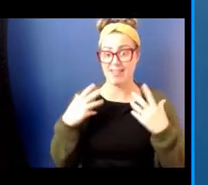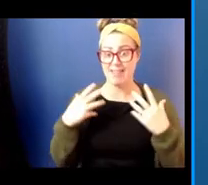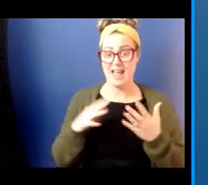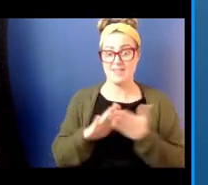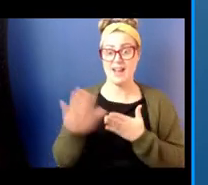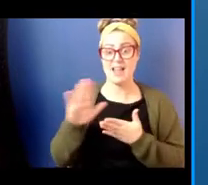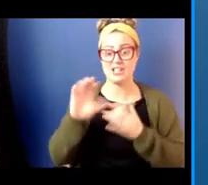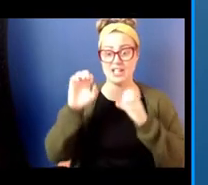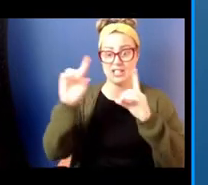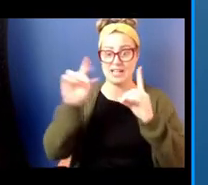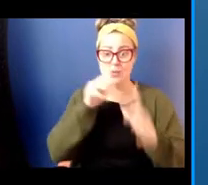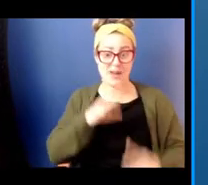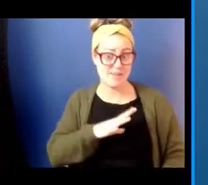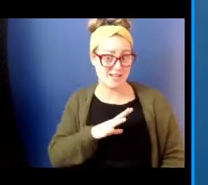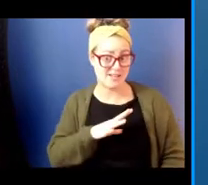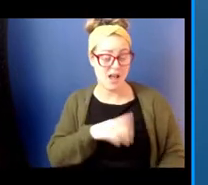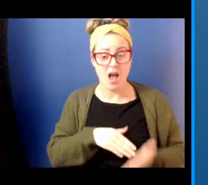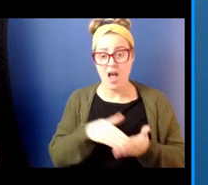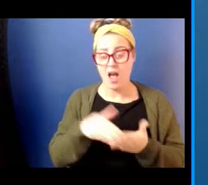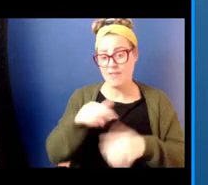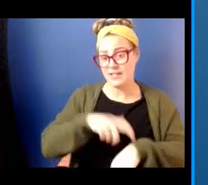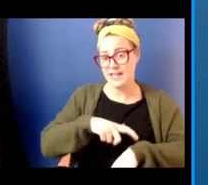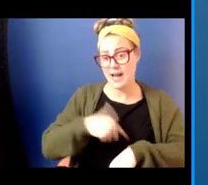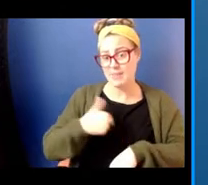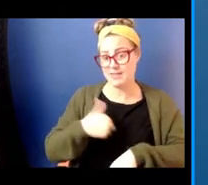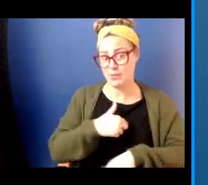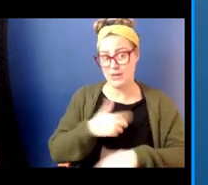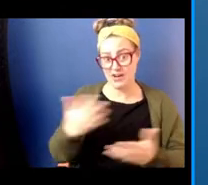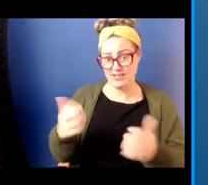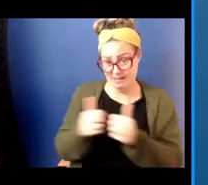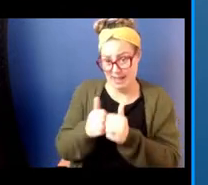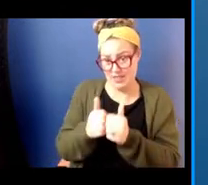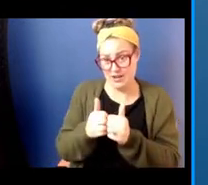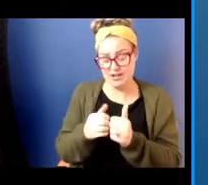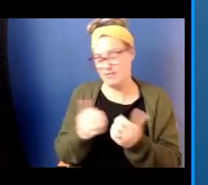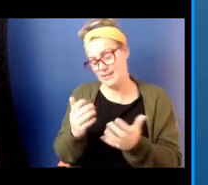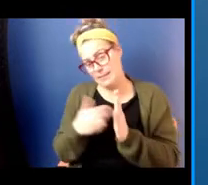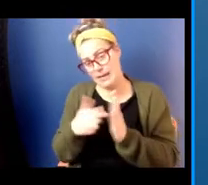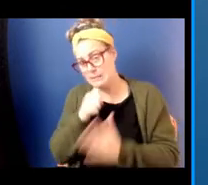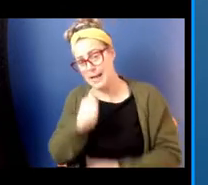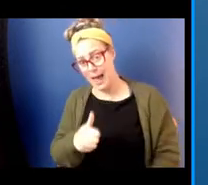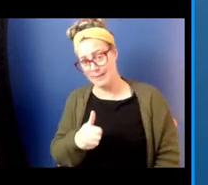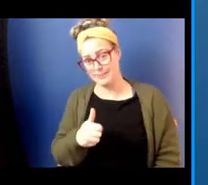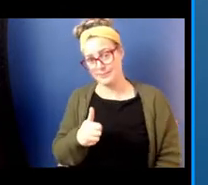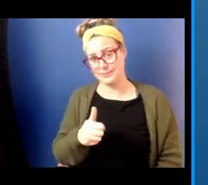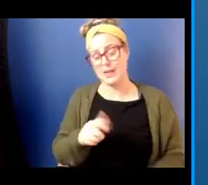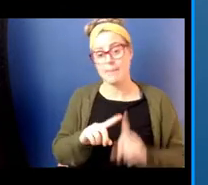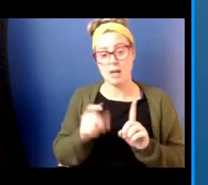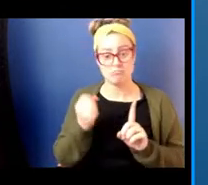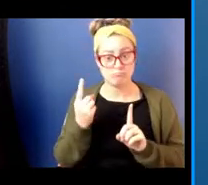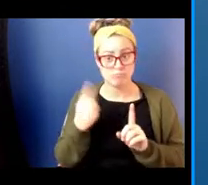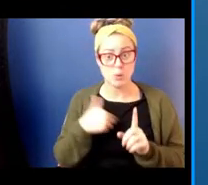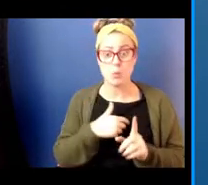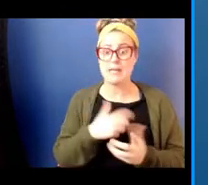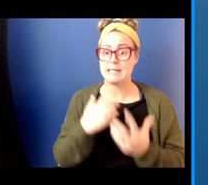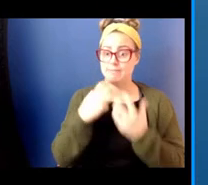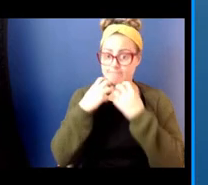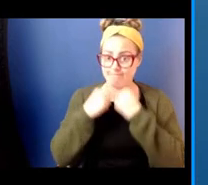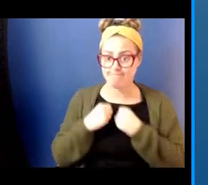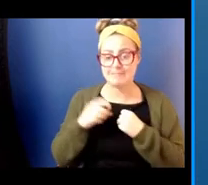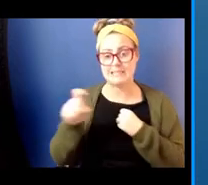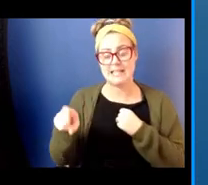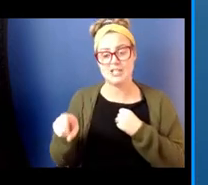we can't keep take them for granted we need to show that we can win those college-educated techies in New